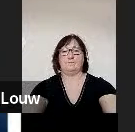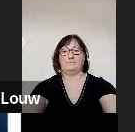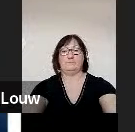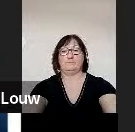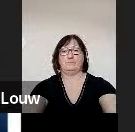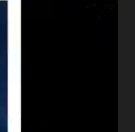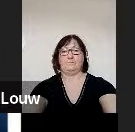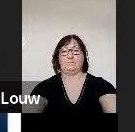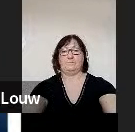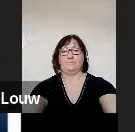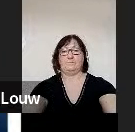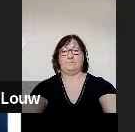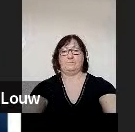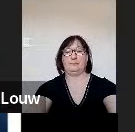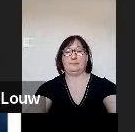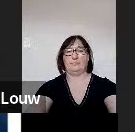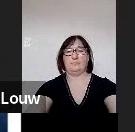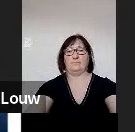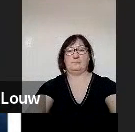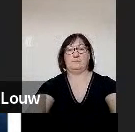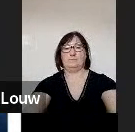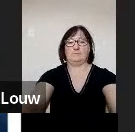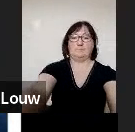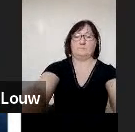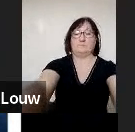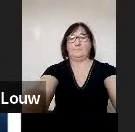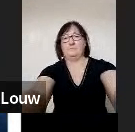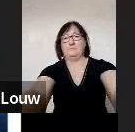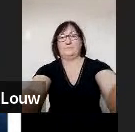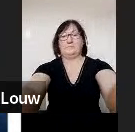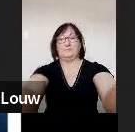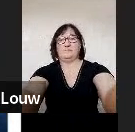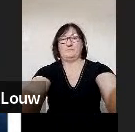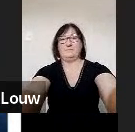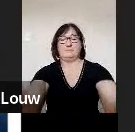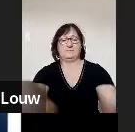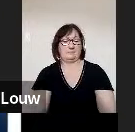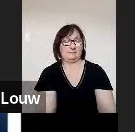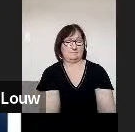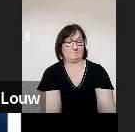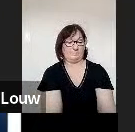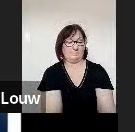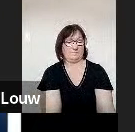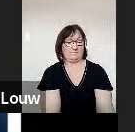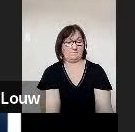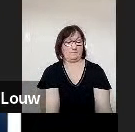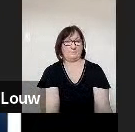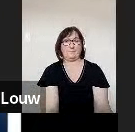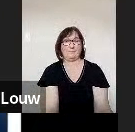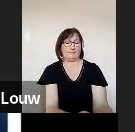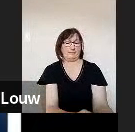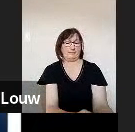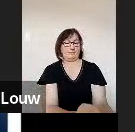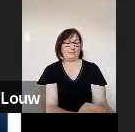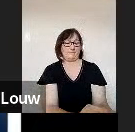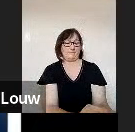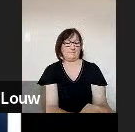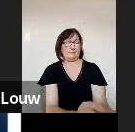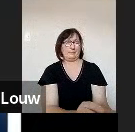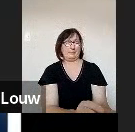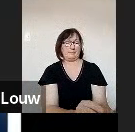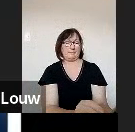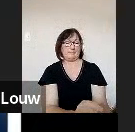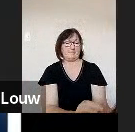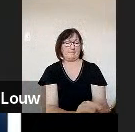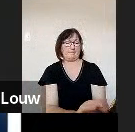tariffquestions@sars.gov.za, and you can just write in there and ask for advice. We will ensure that our subject matter specialists are in tour and they will